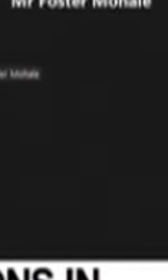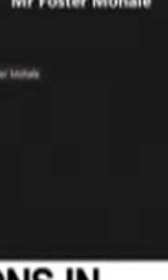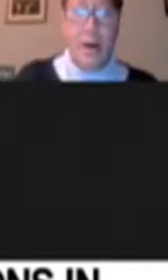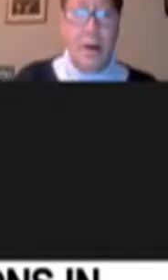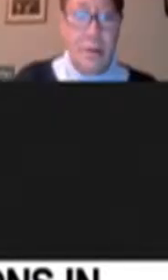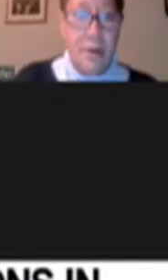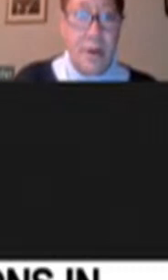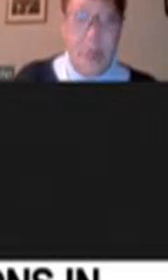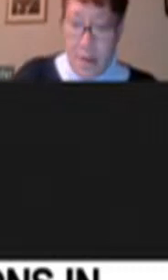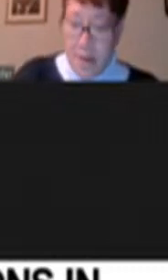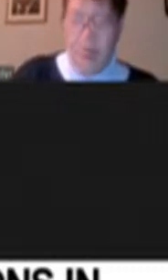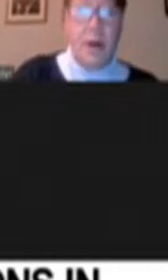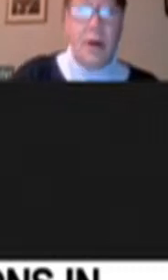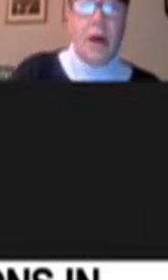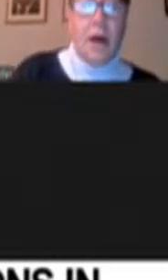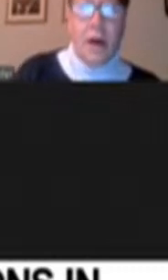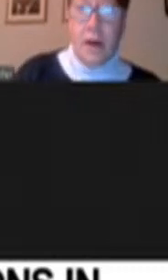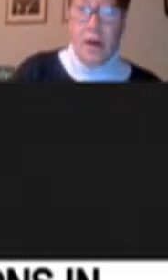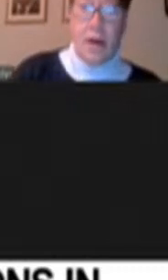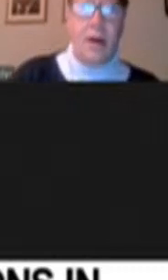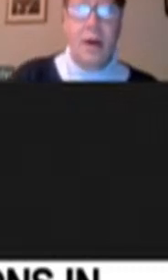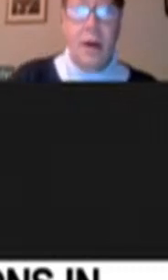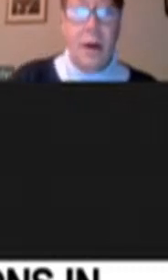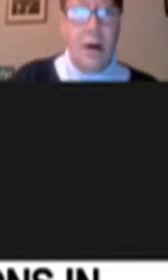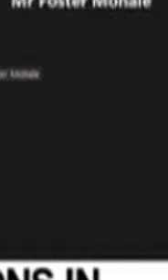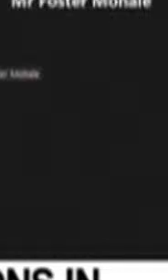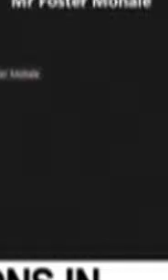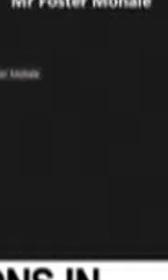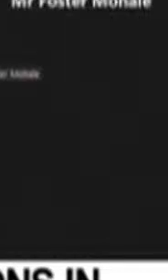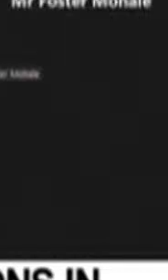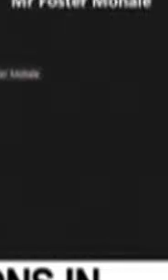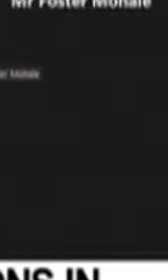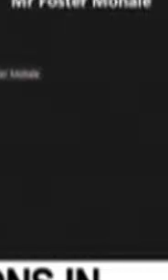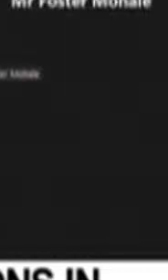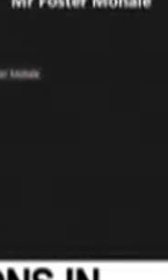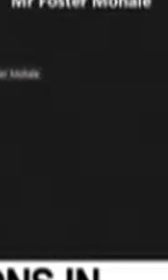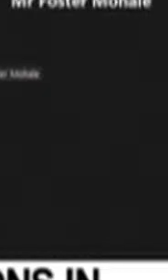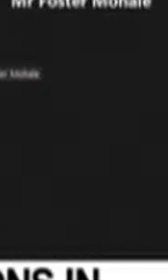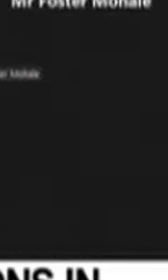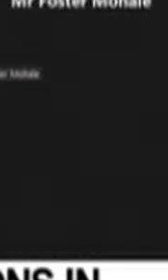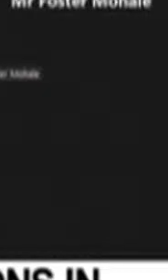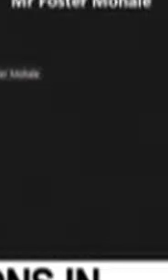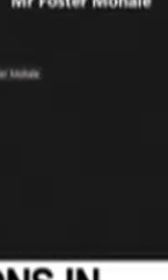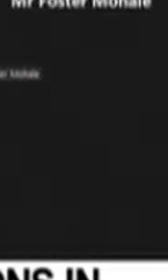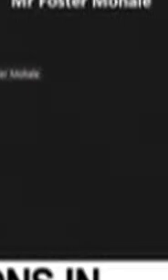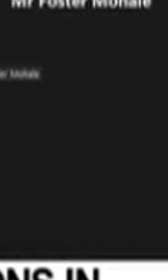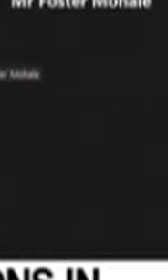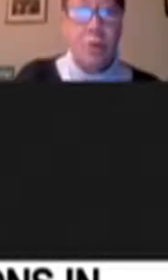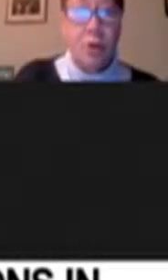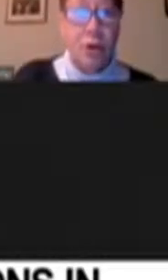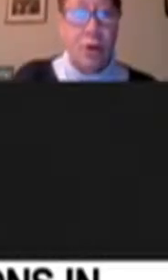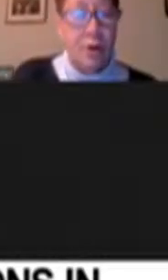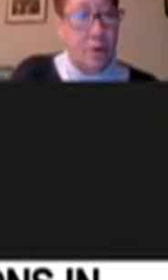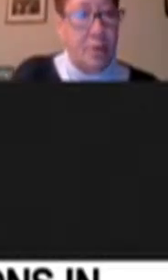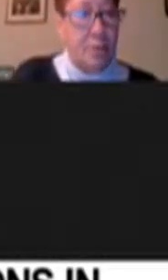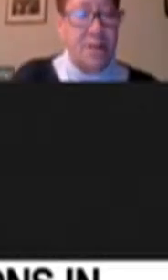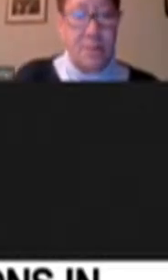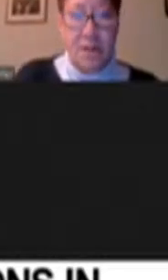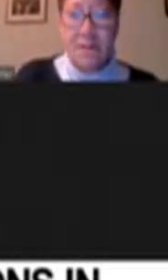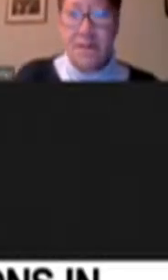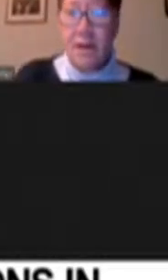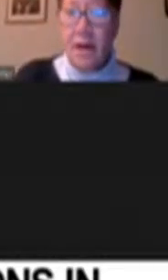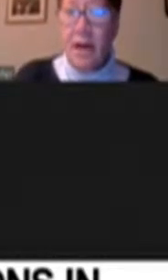There you are. Wonderful. Can go ahead. Let me just start, just to show you. Good morning,